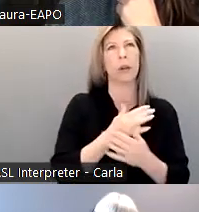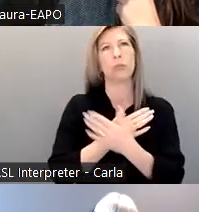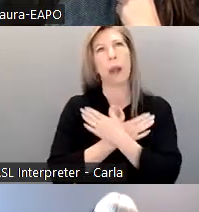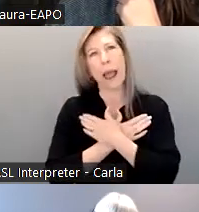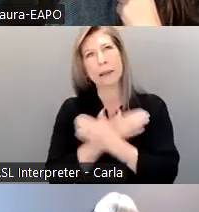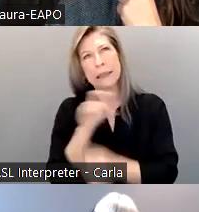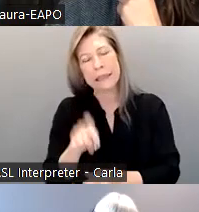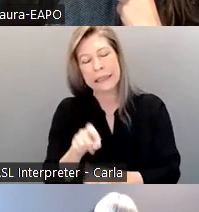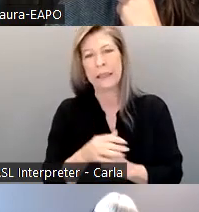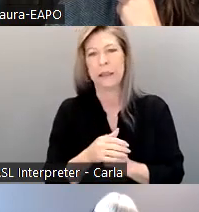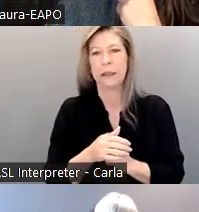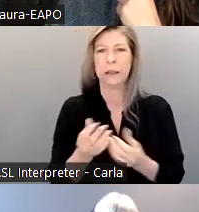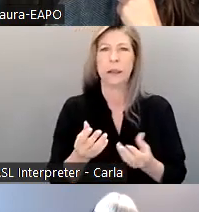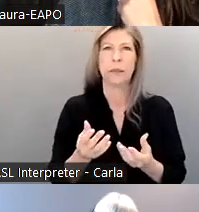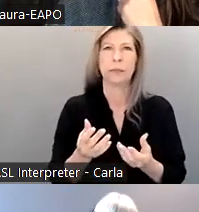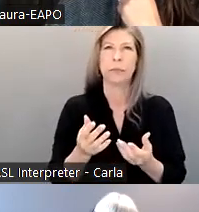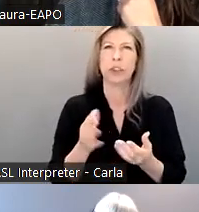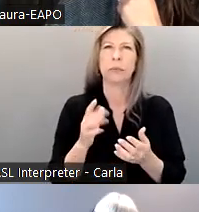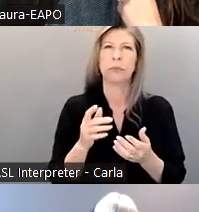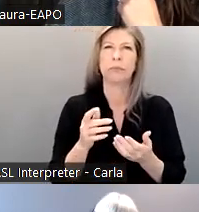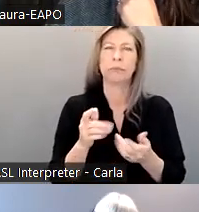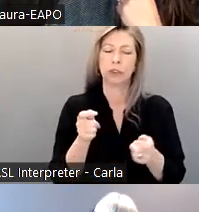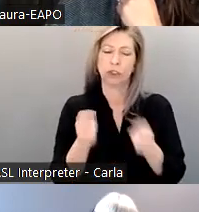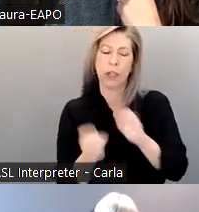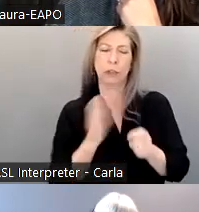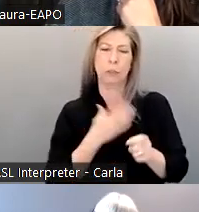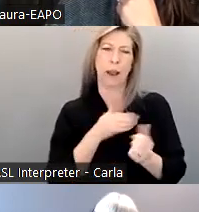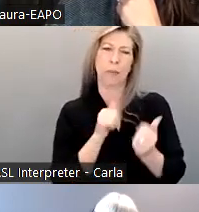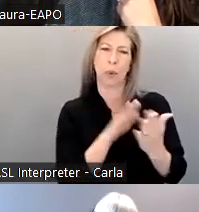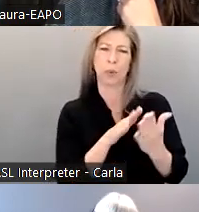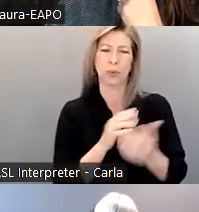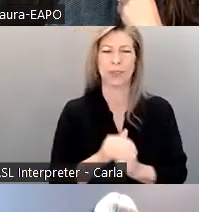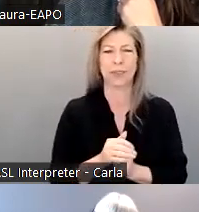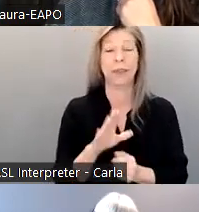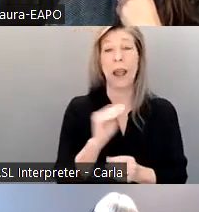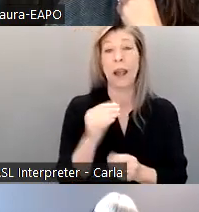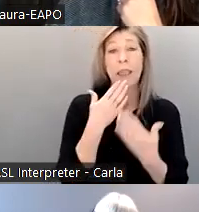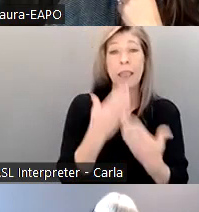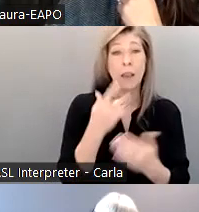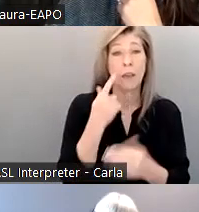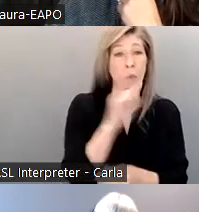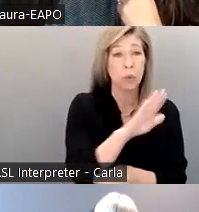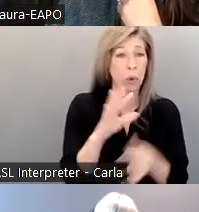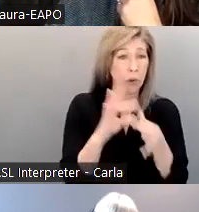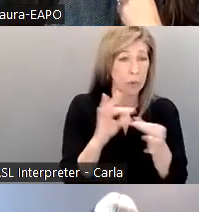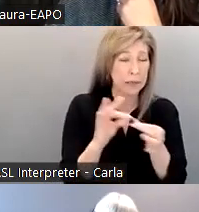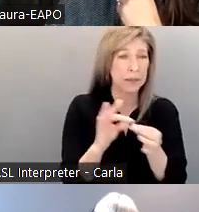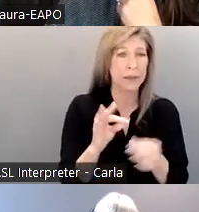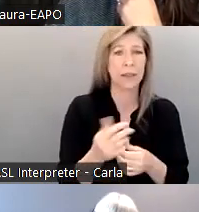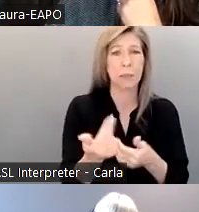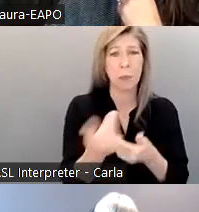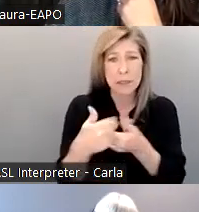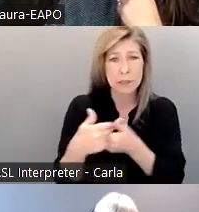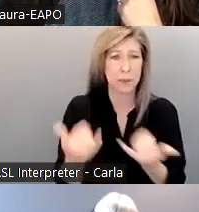reflective, changing practices. So thank you for that, and for everyone's comments, for participating today. I just wanted to bring up a